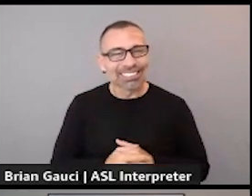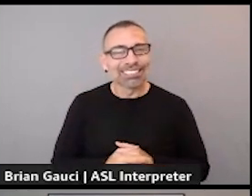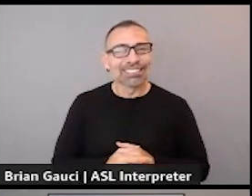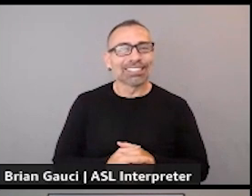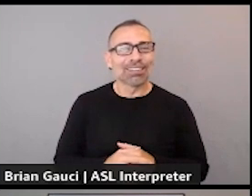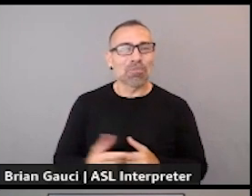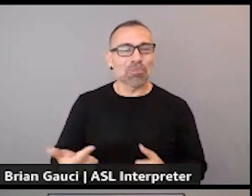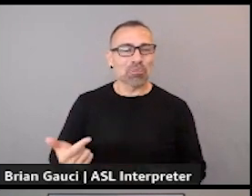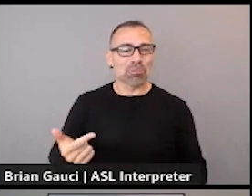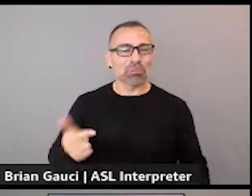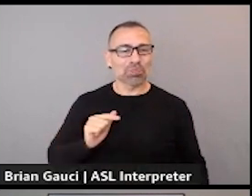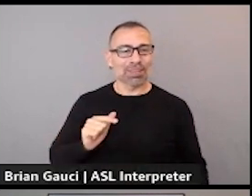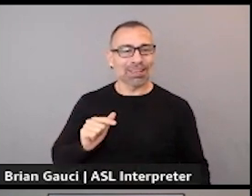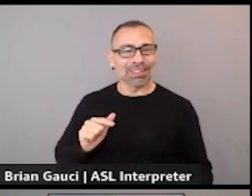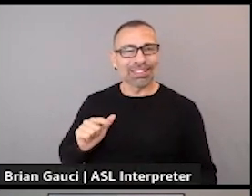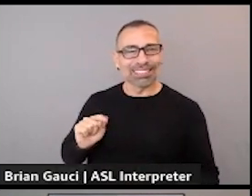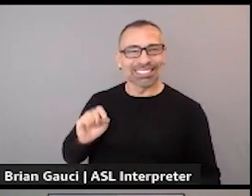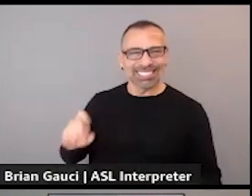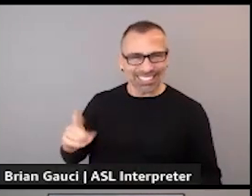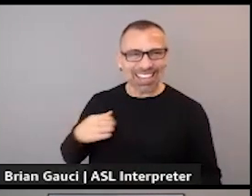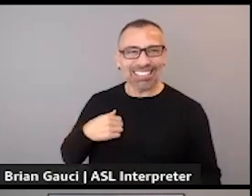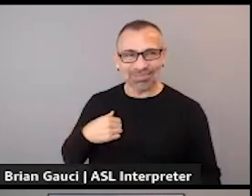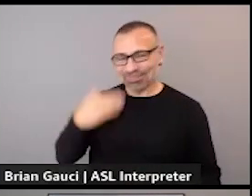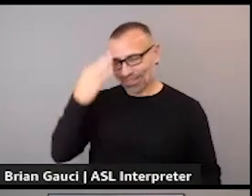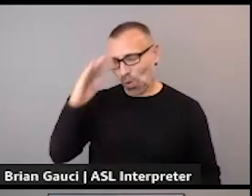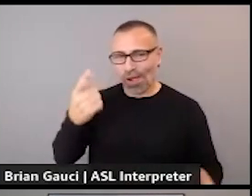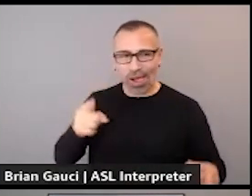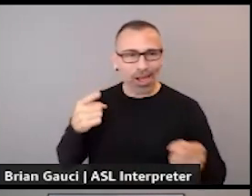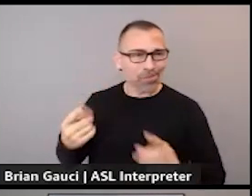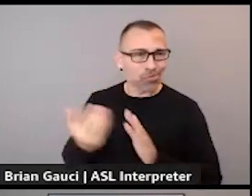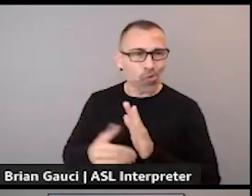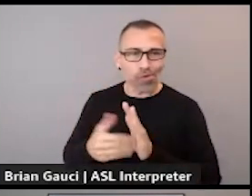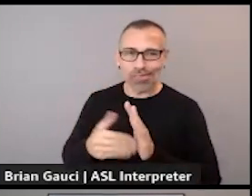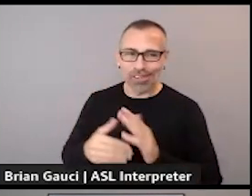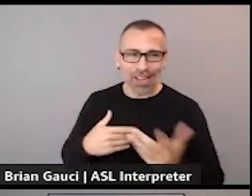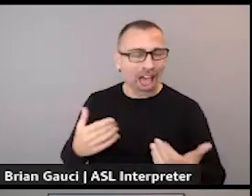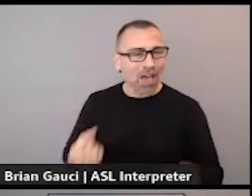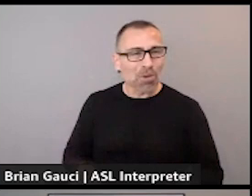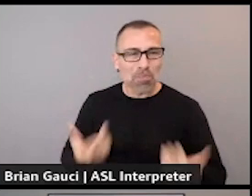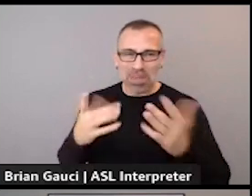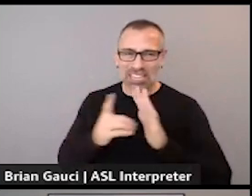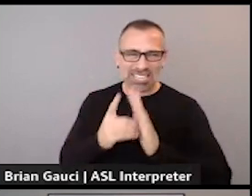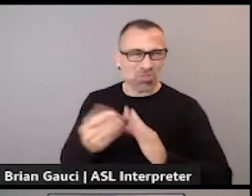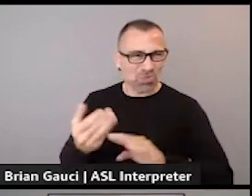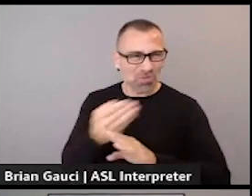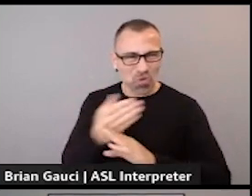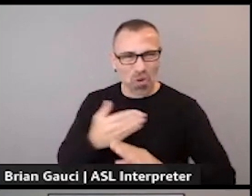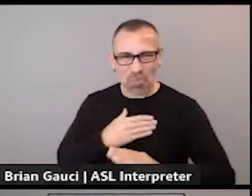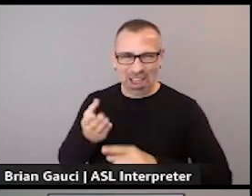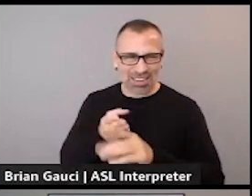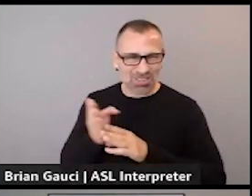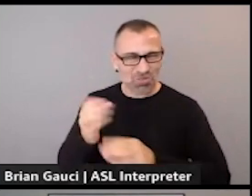principles and applying them algorithmically in computing so that we can achieve better outcomes in those